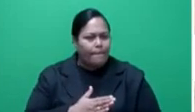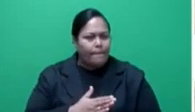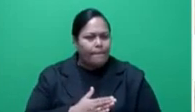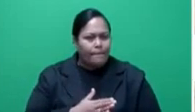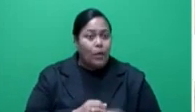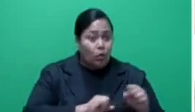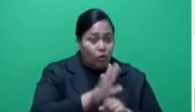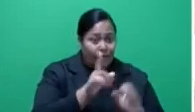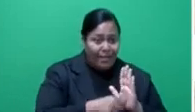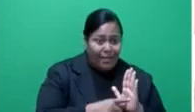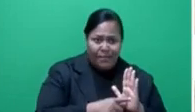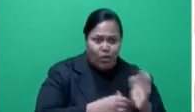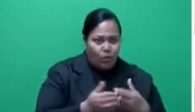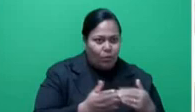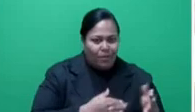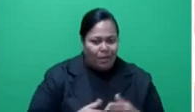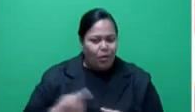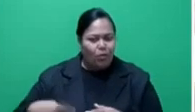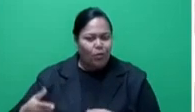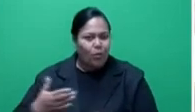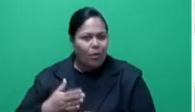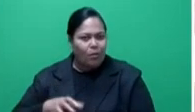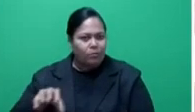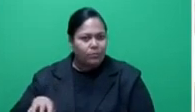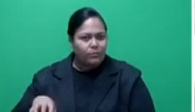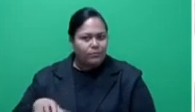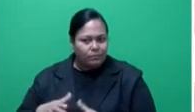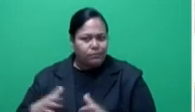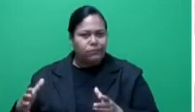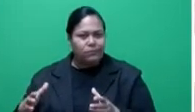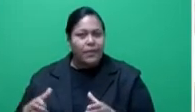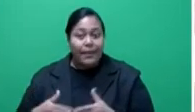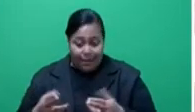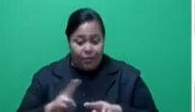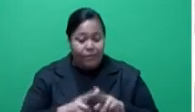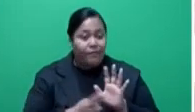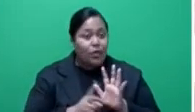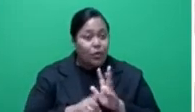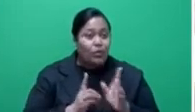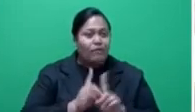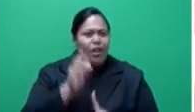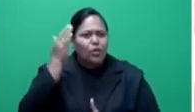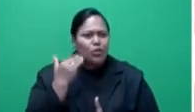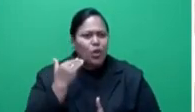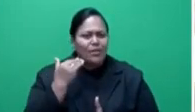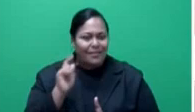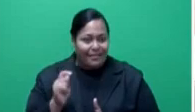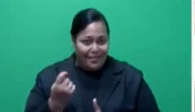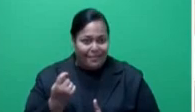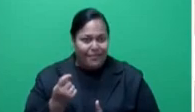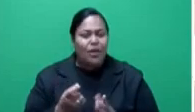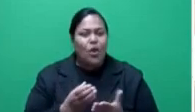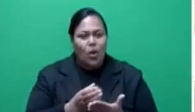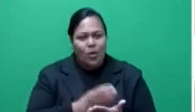any easy feat. FNU has now developed a short-term course. So people wanting to work in the BPO